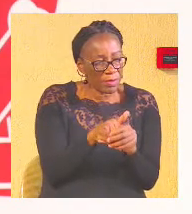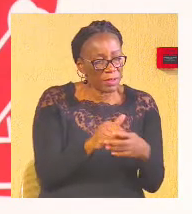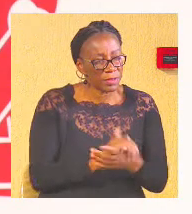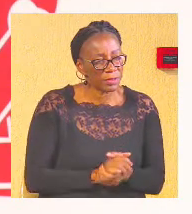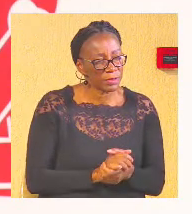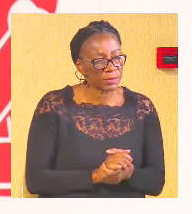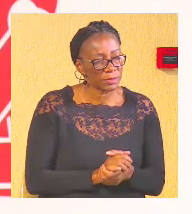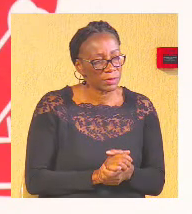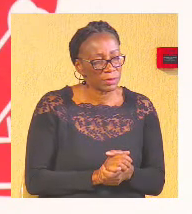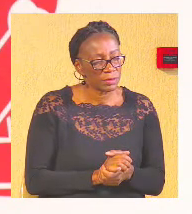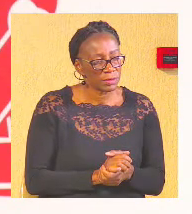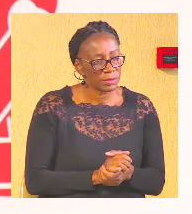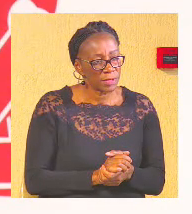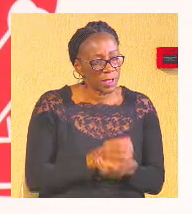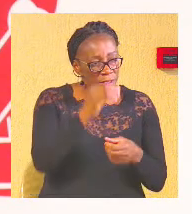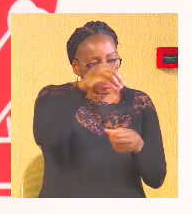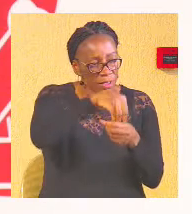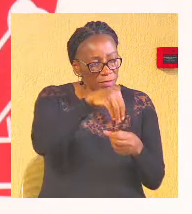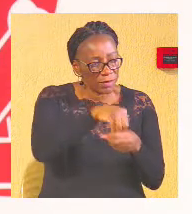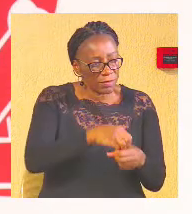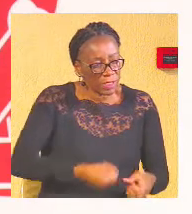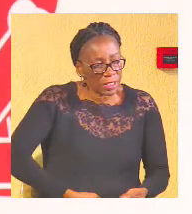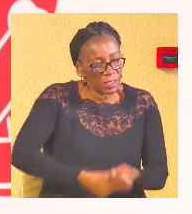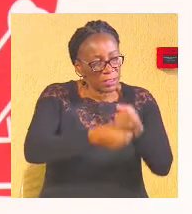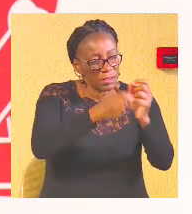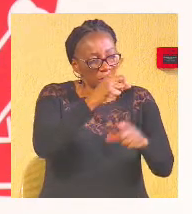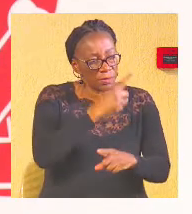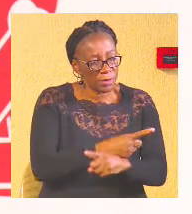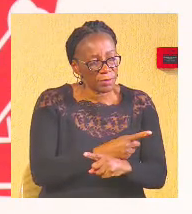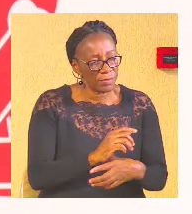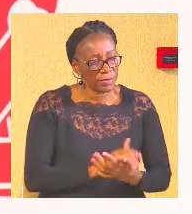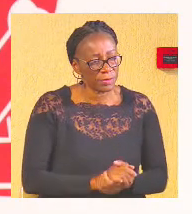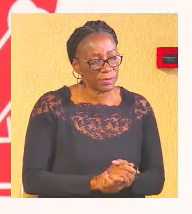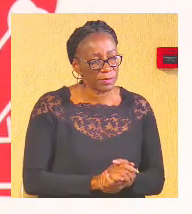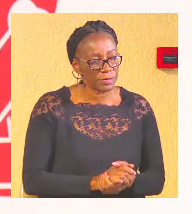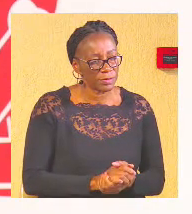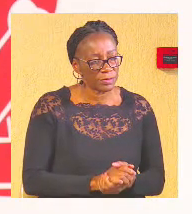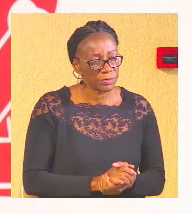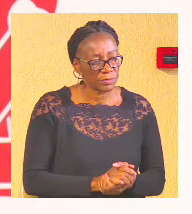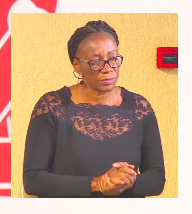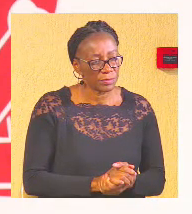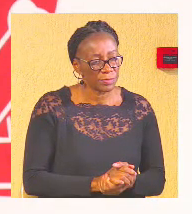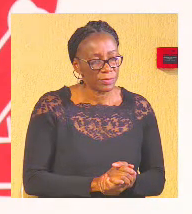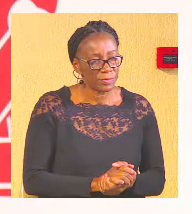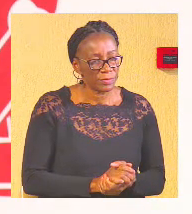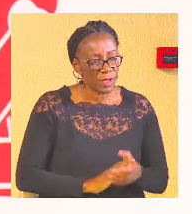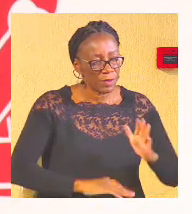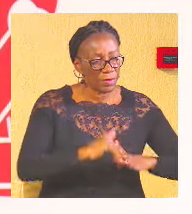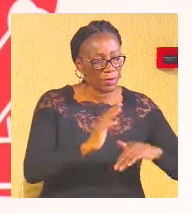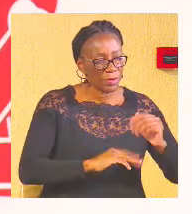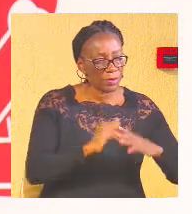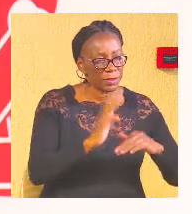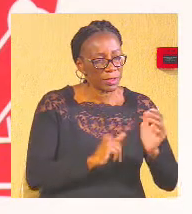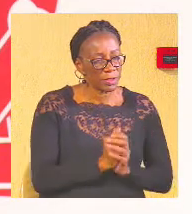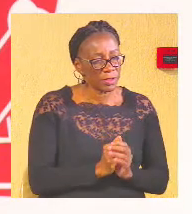are assisting government in the construction of isolation facilities. Because